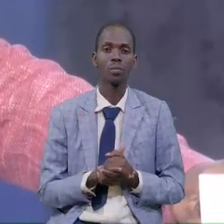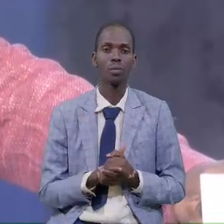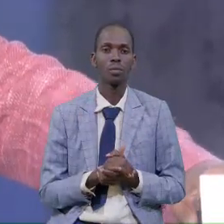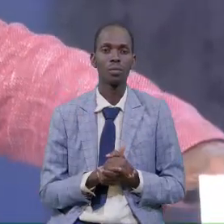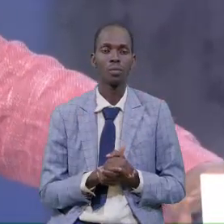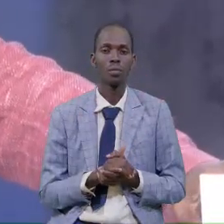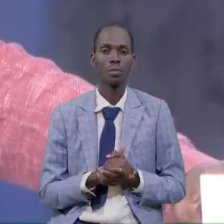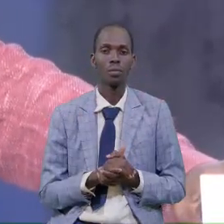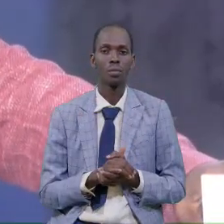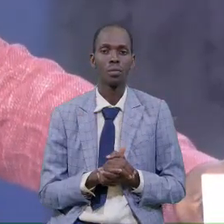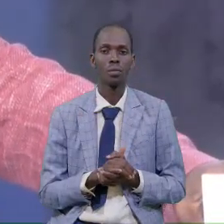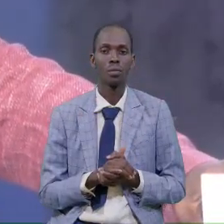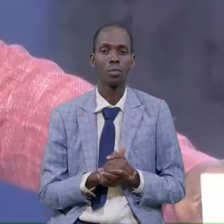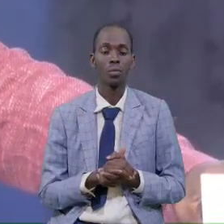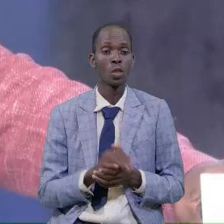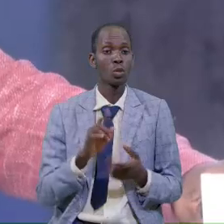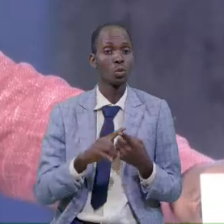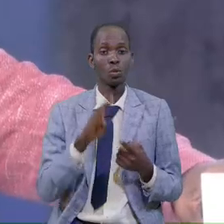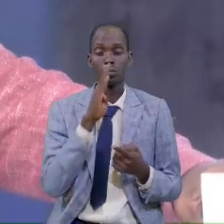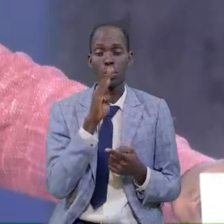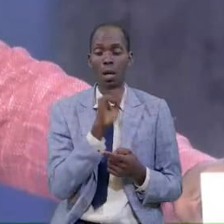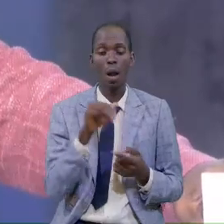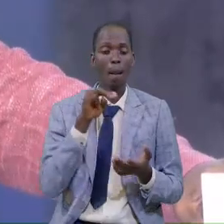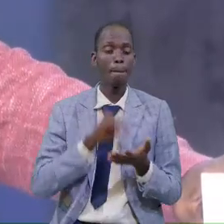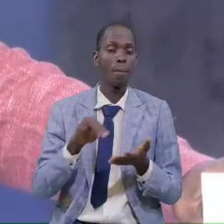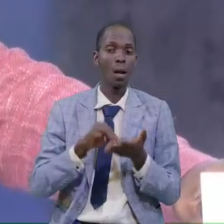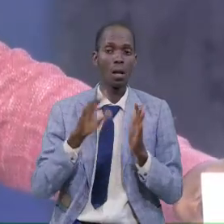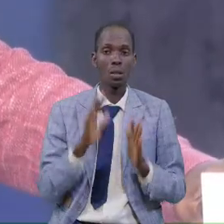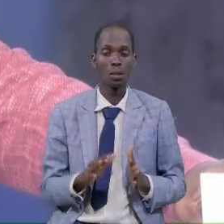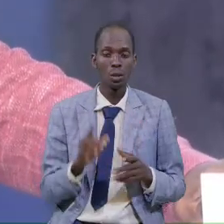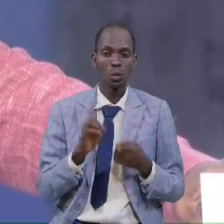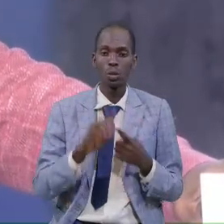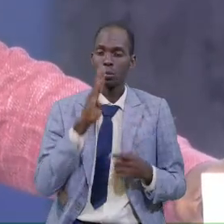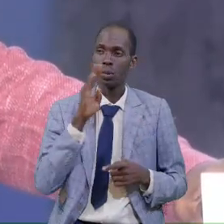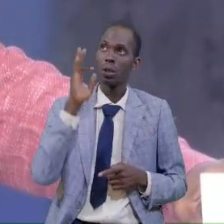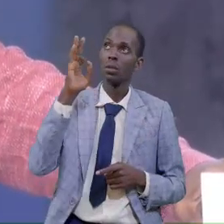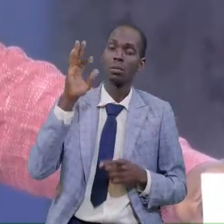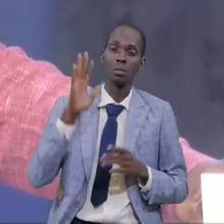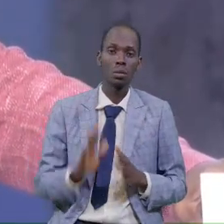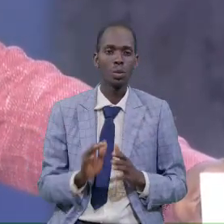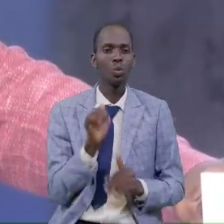To be a millionaire or to be an evangelist, which one do you